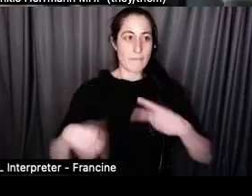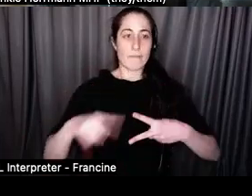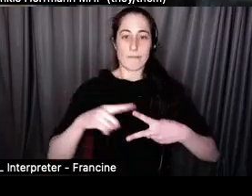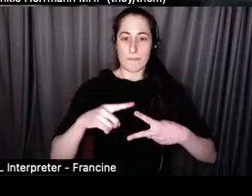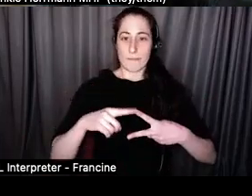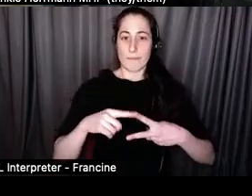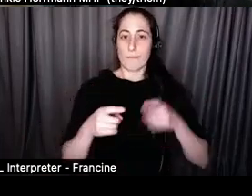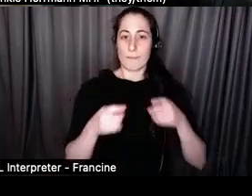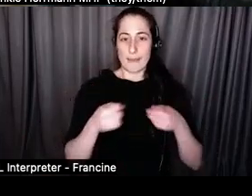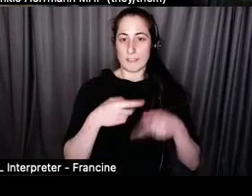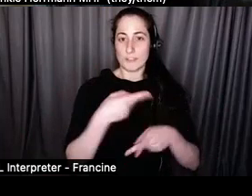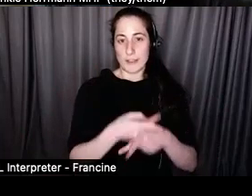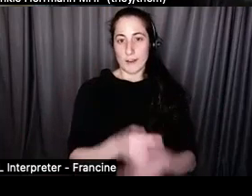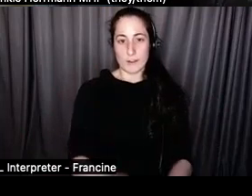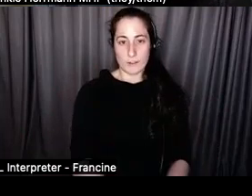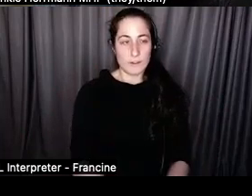Medicaid.